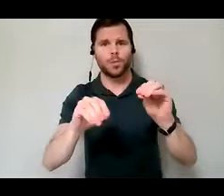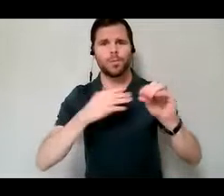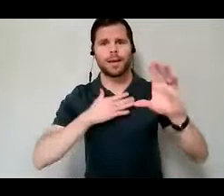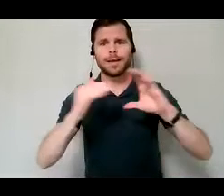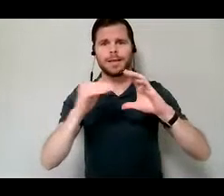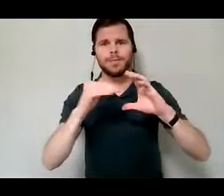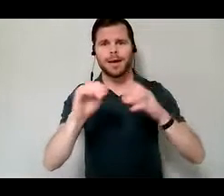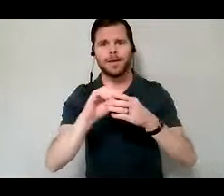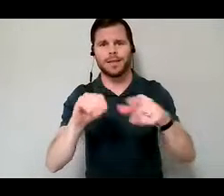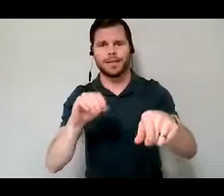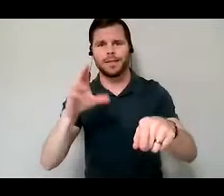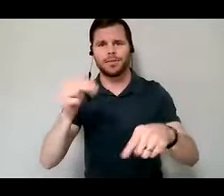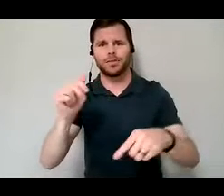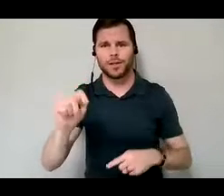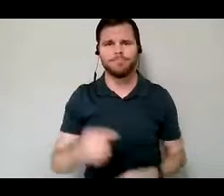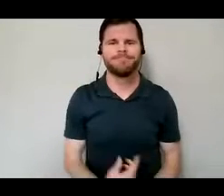all so much.